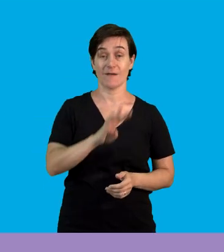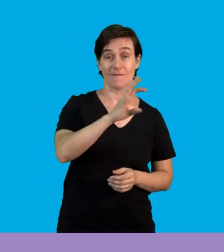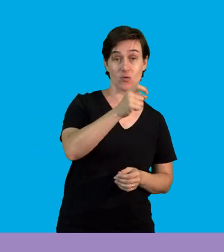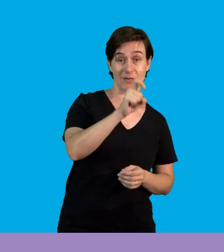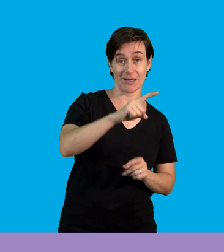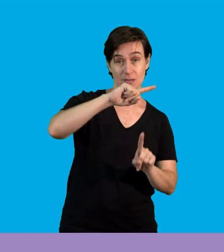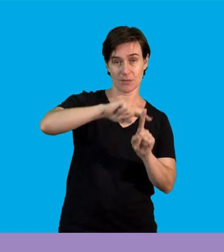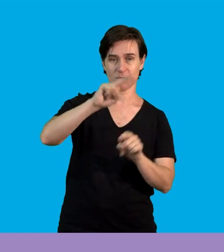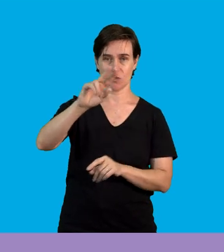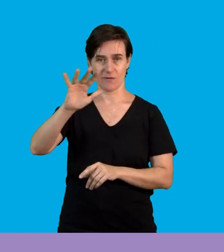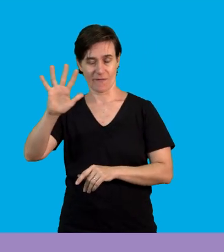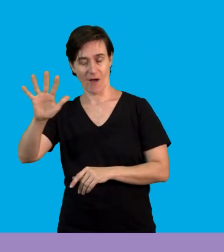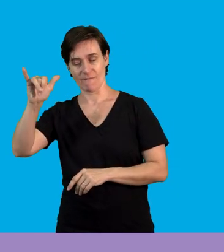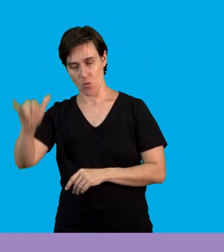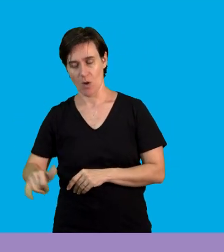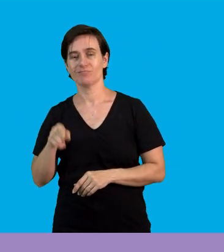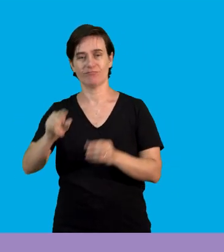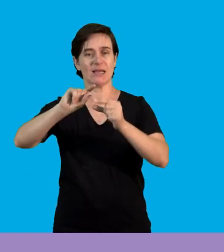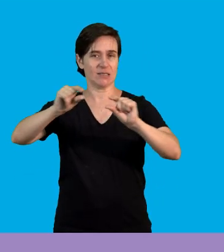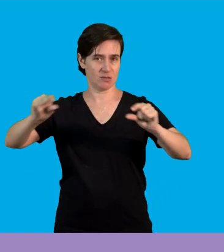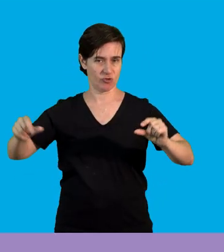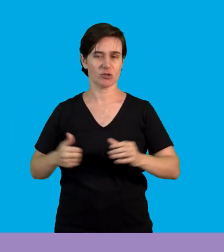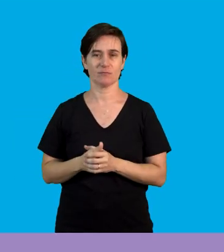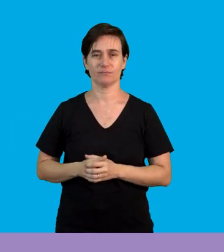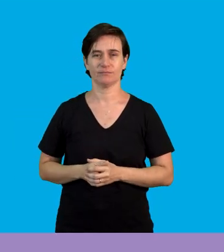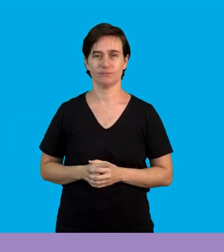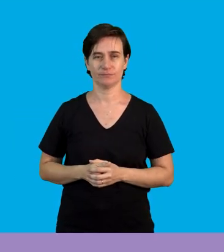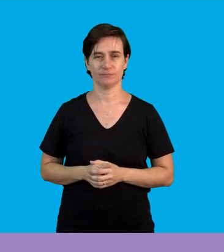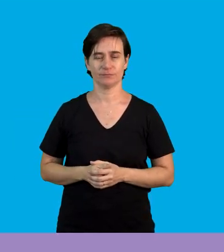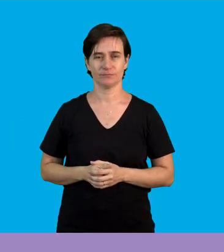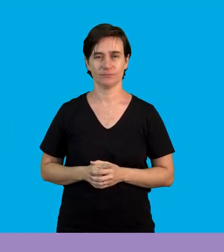we add these together, that becomes our expression.